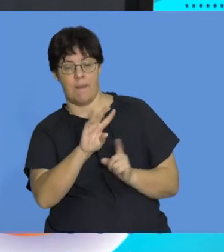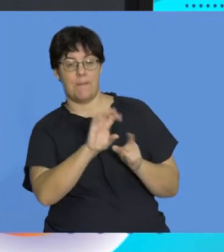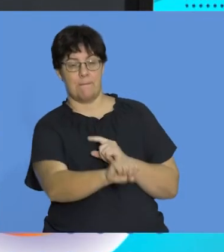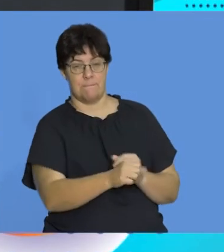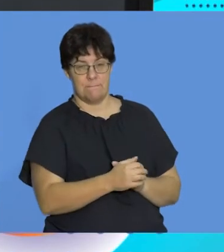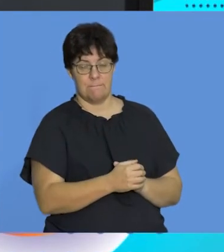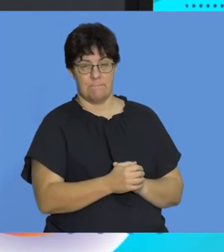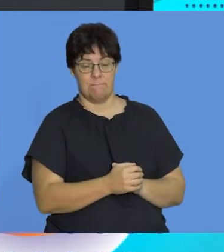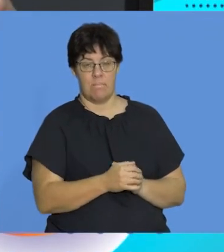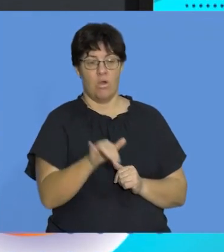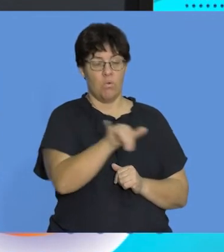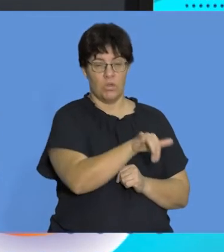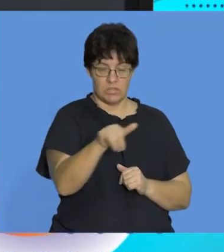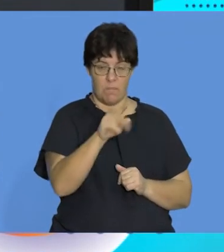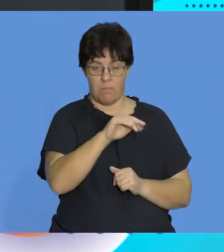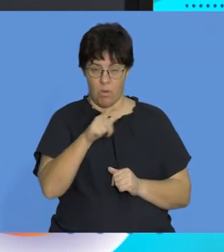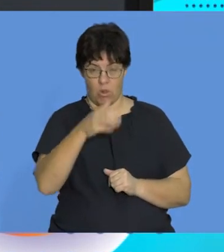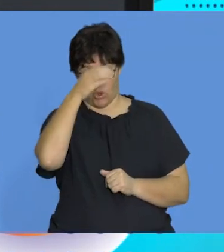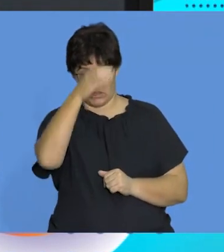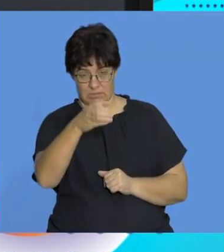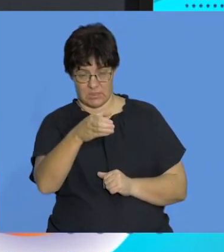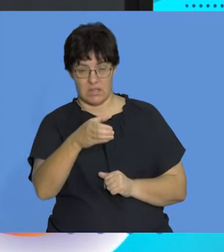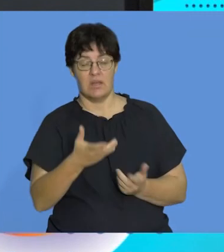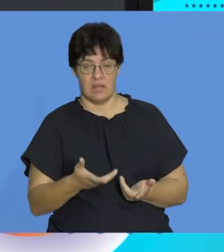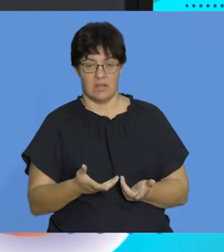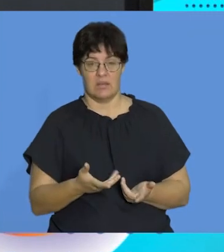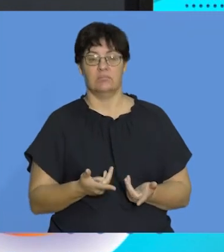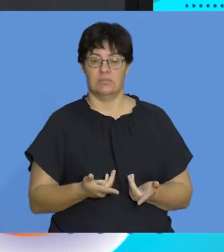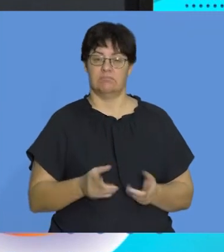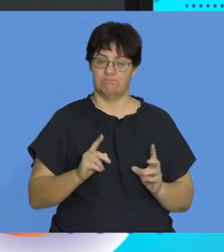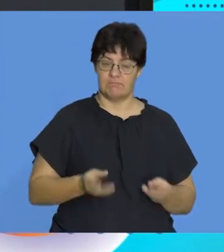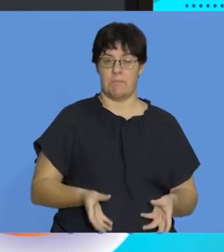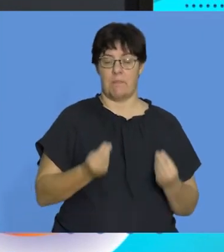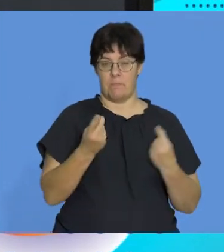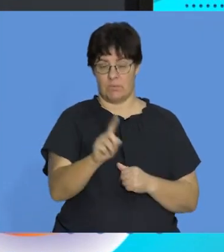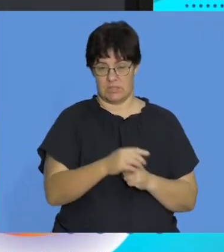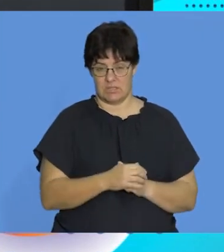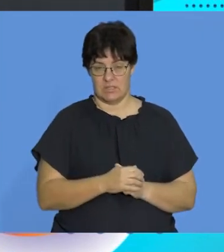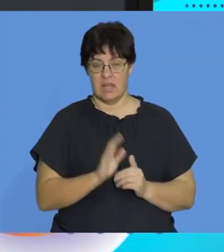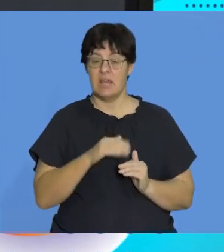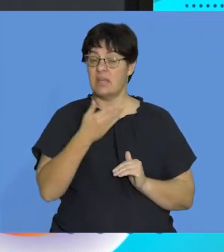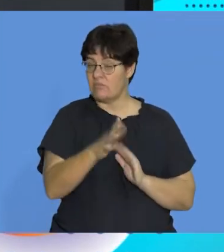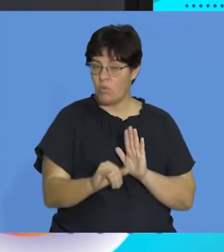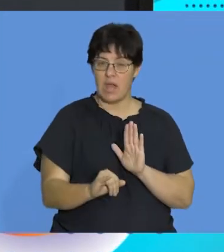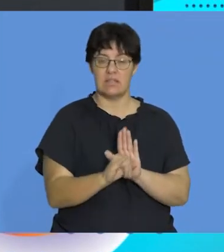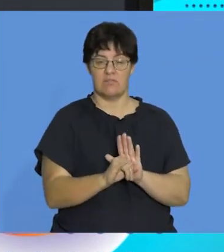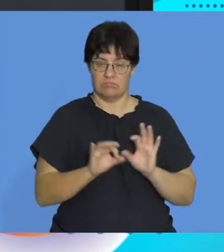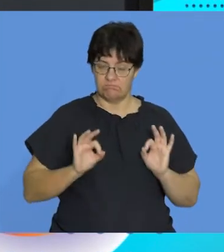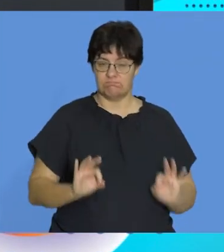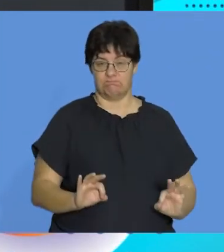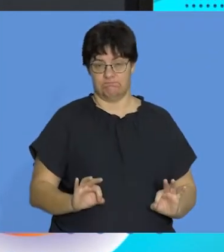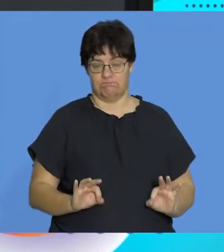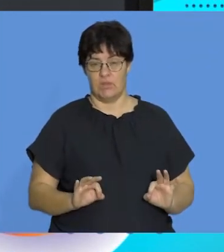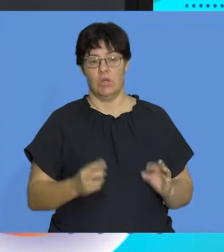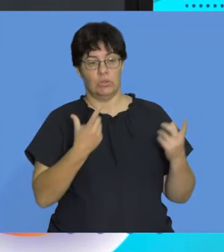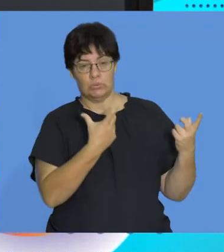recognize which aspect of the mole concept the question actually deals with. Thereafter, identify the correct